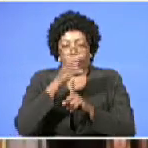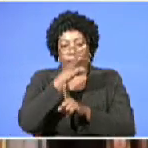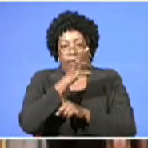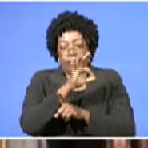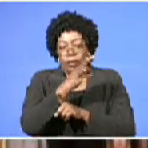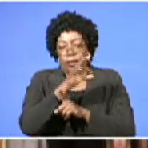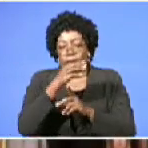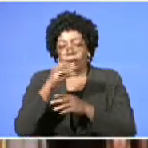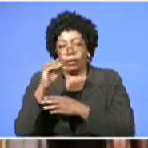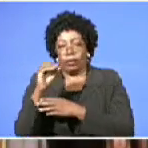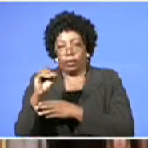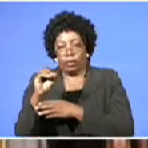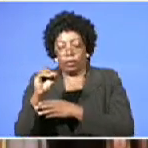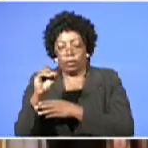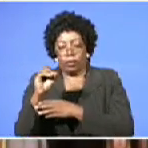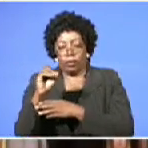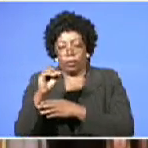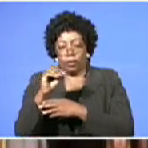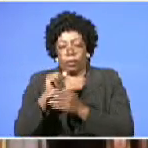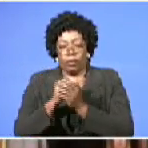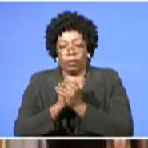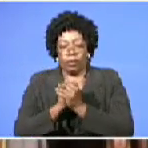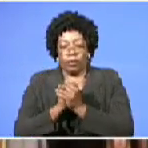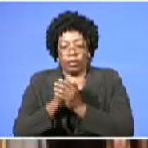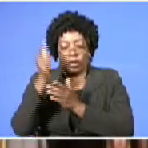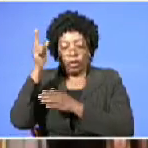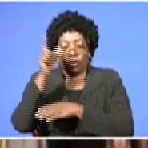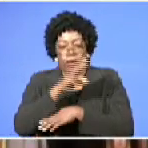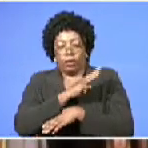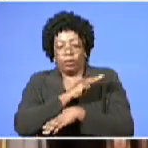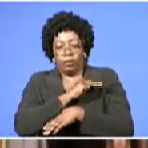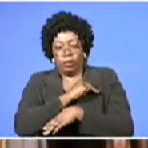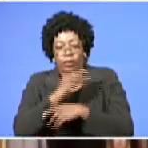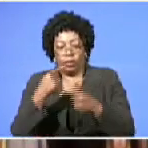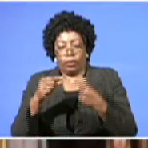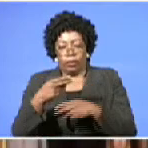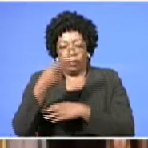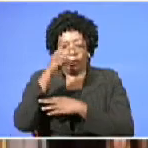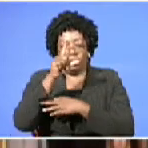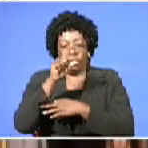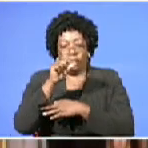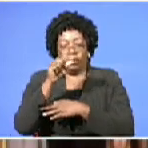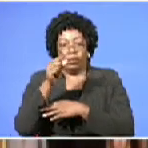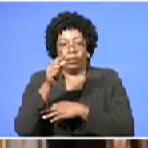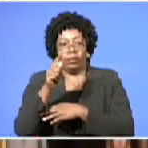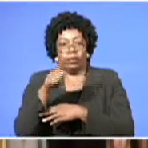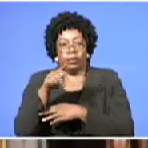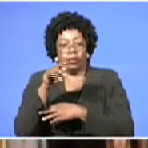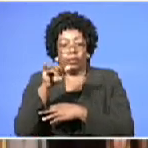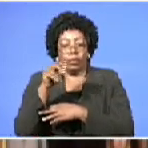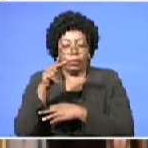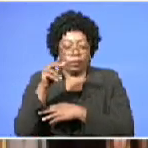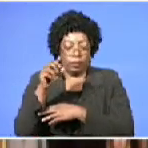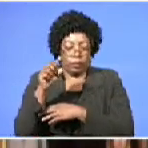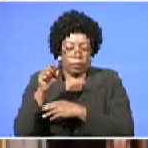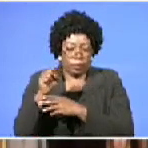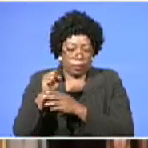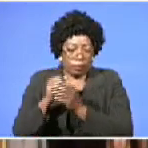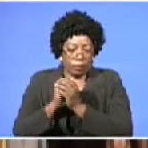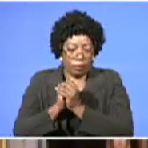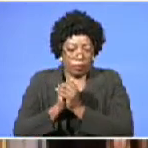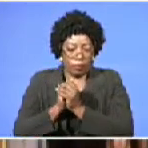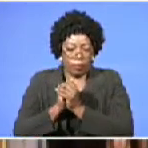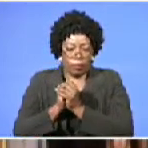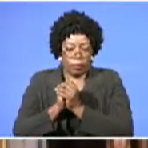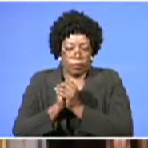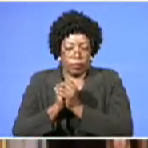a 101-73 win over Guillon. Willis Mackey a game-high 20 points. LJ Rose on the move after starting the season